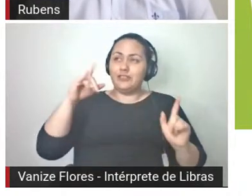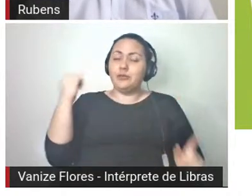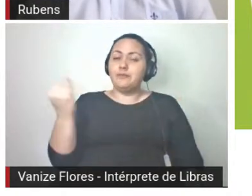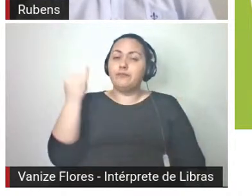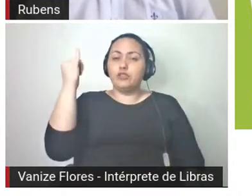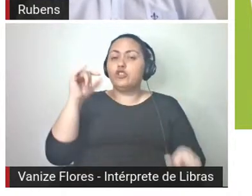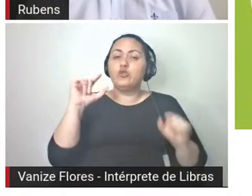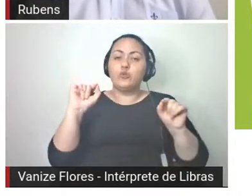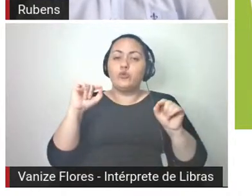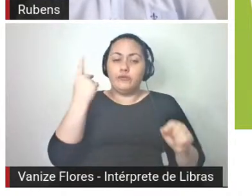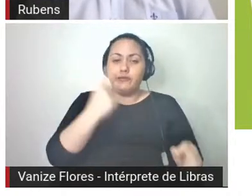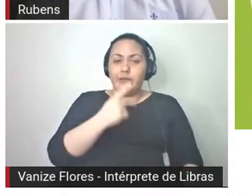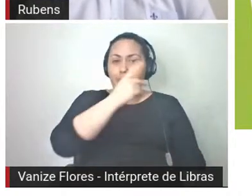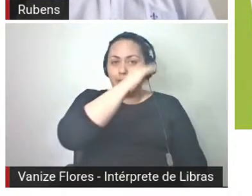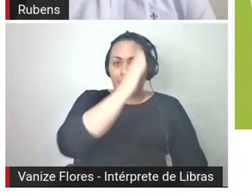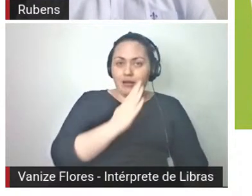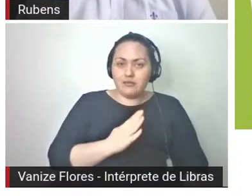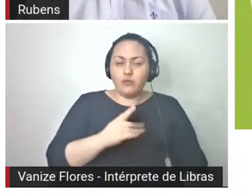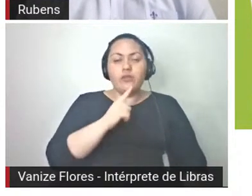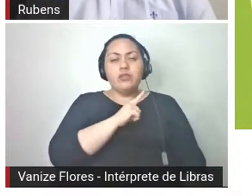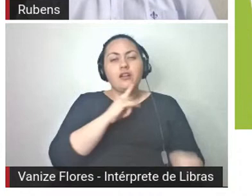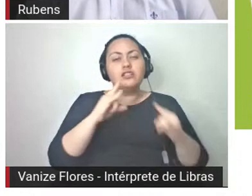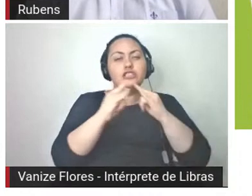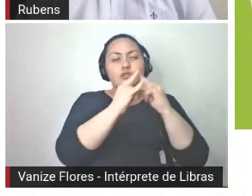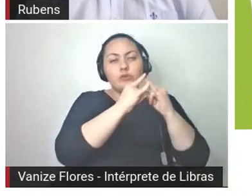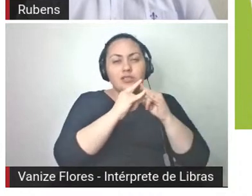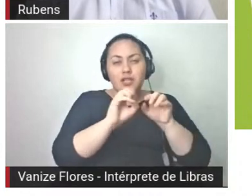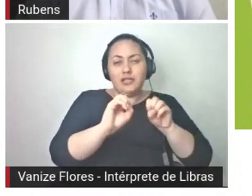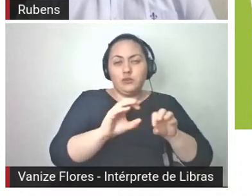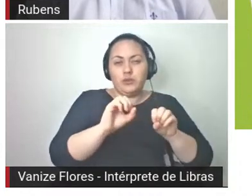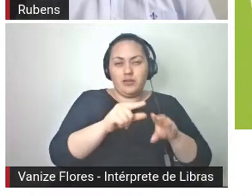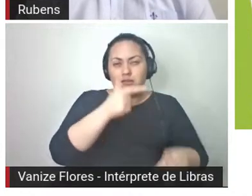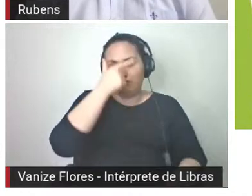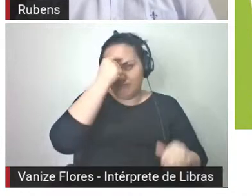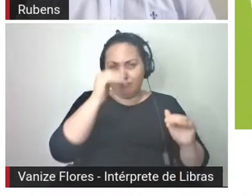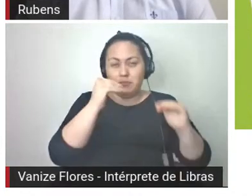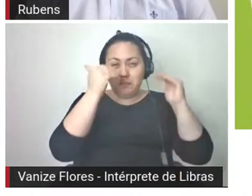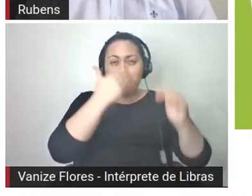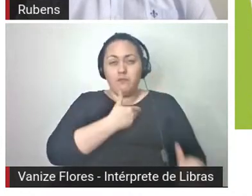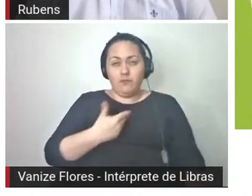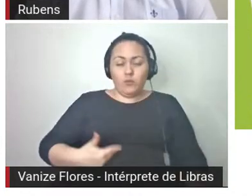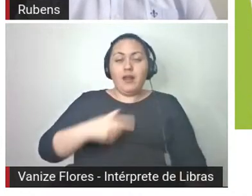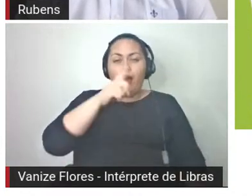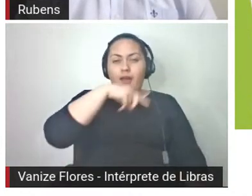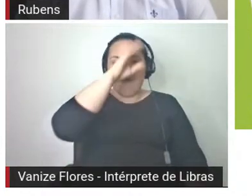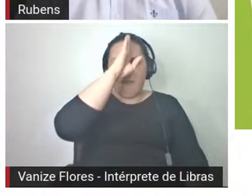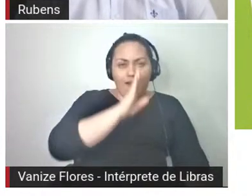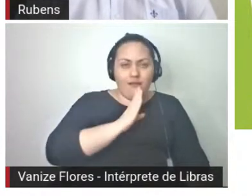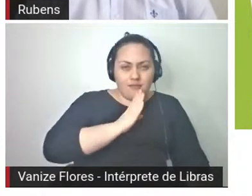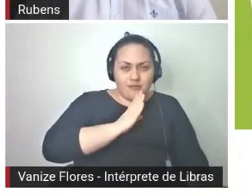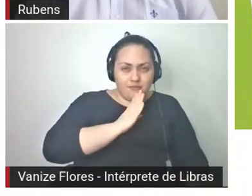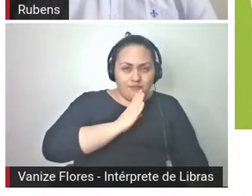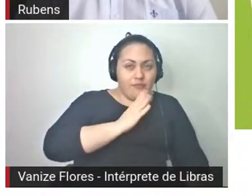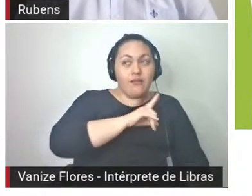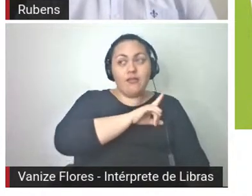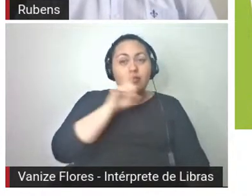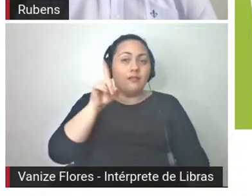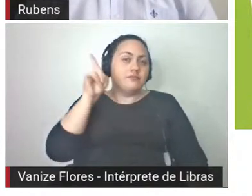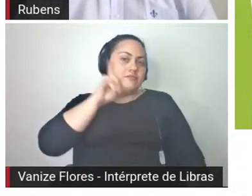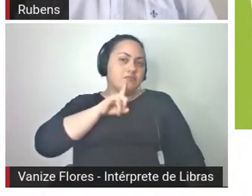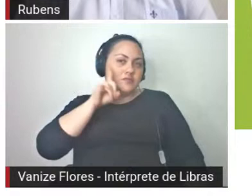Brasil, as instituições de educação superior pública são gratuitas. Nos Estados Unidos,